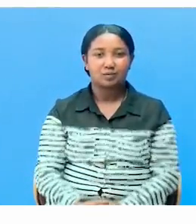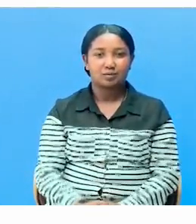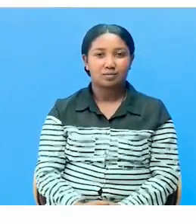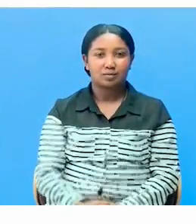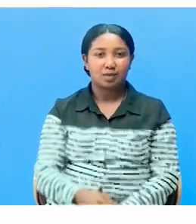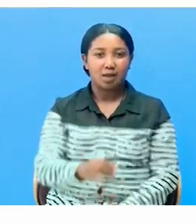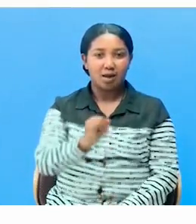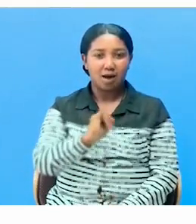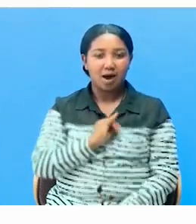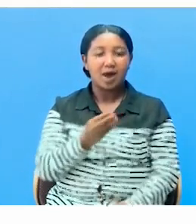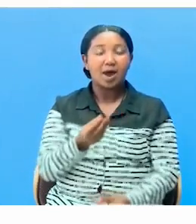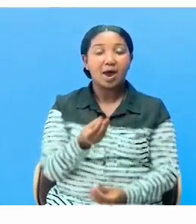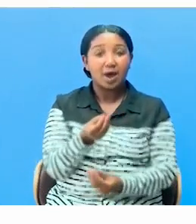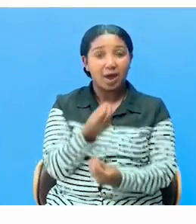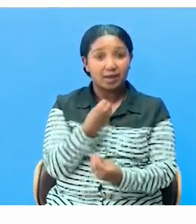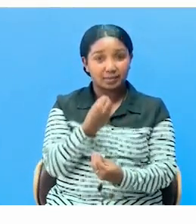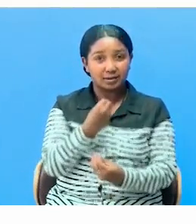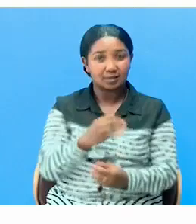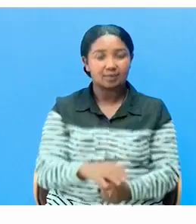I ate